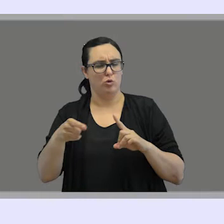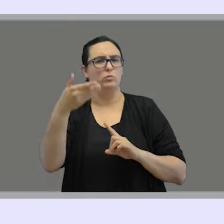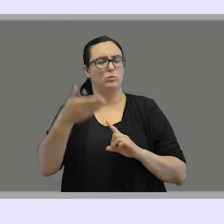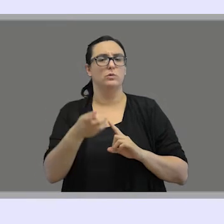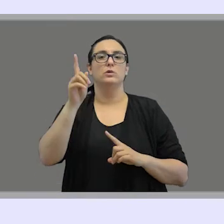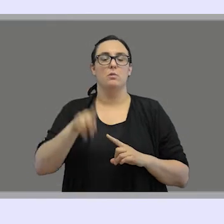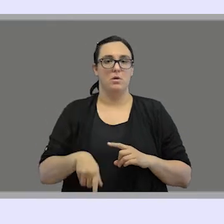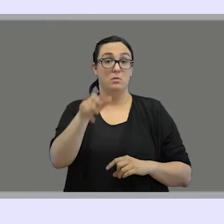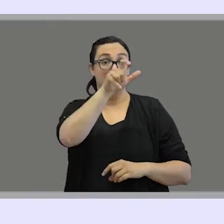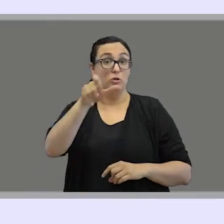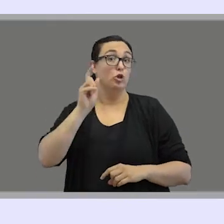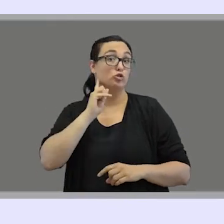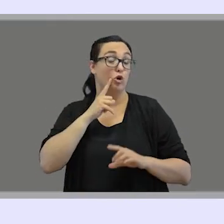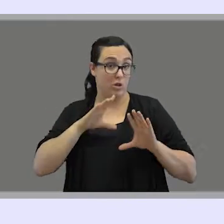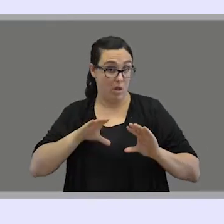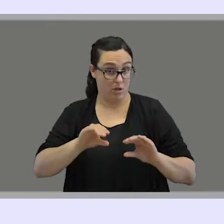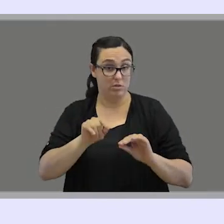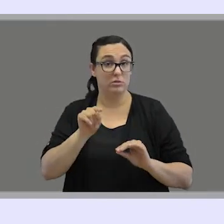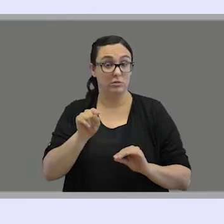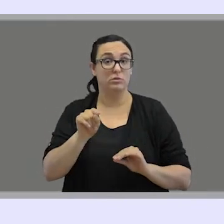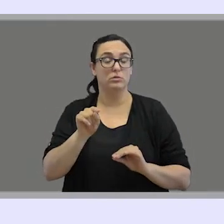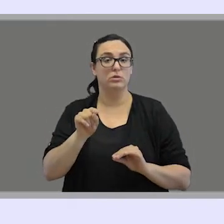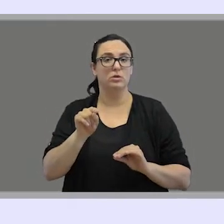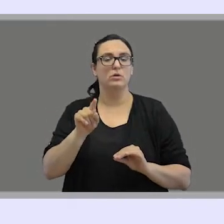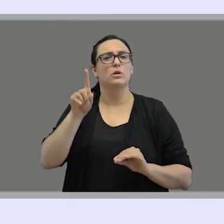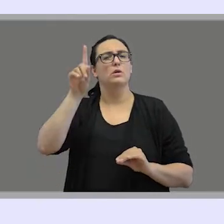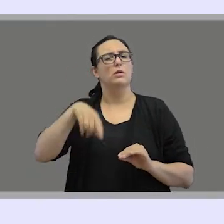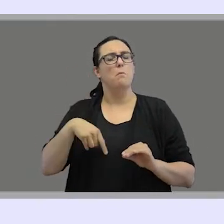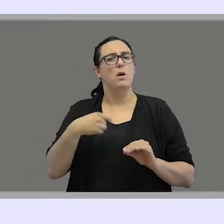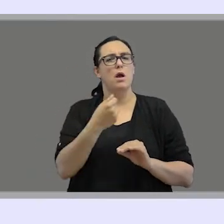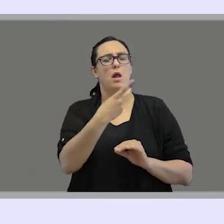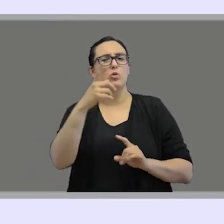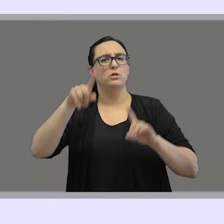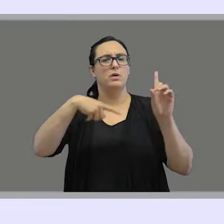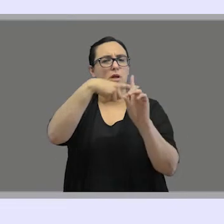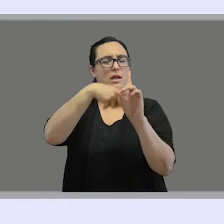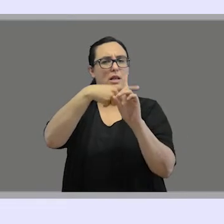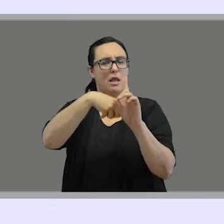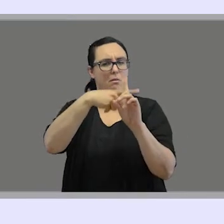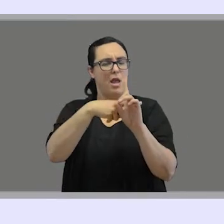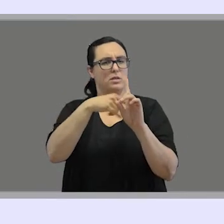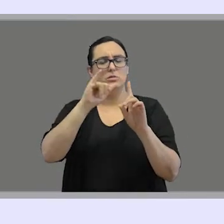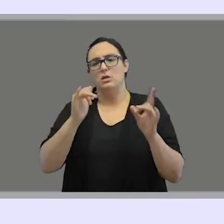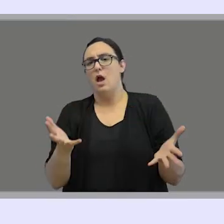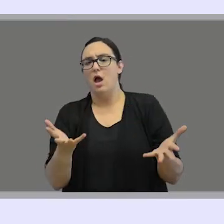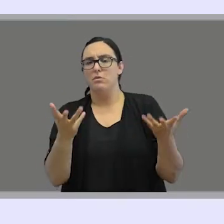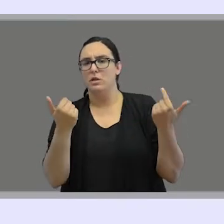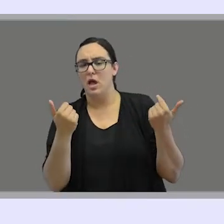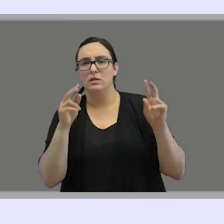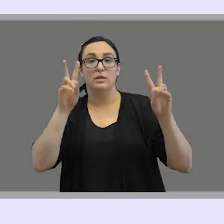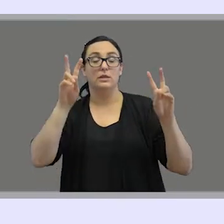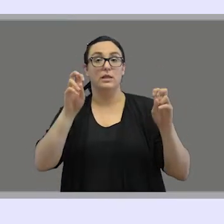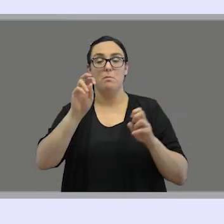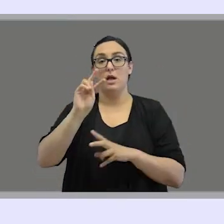deaf users they have different levels of abilities regarding their